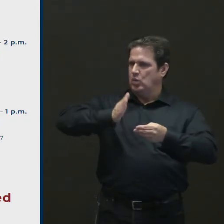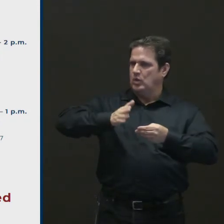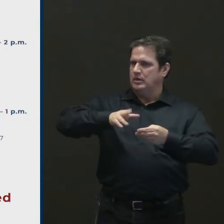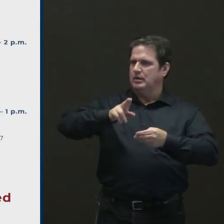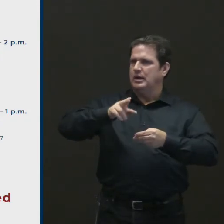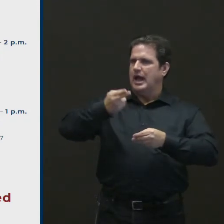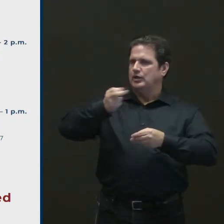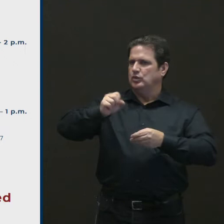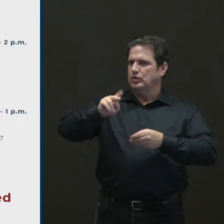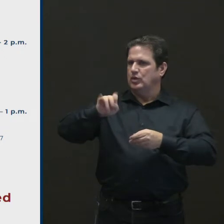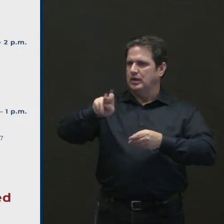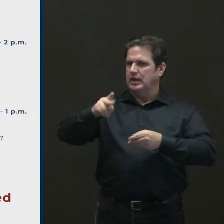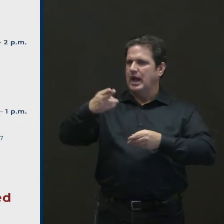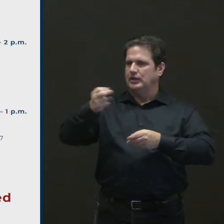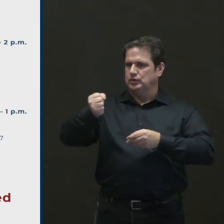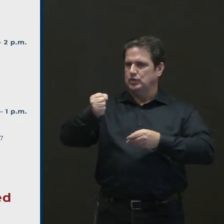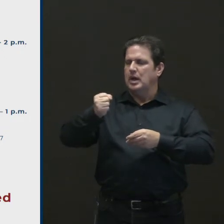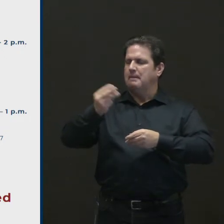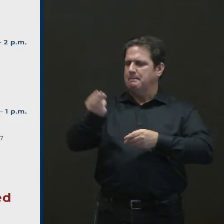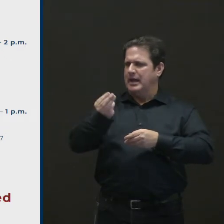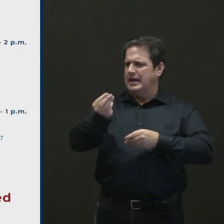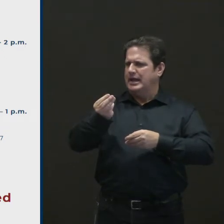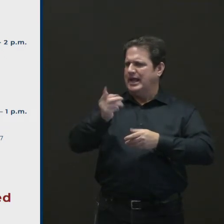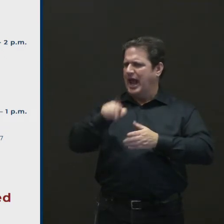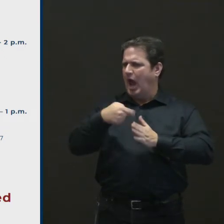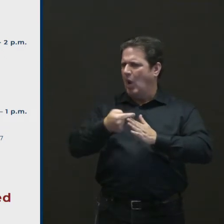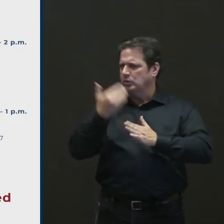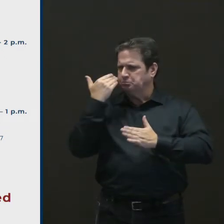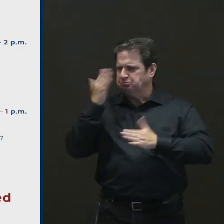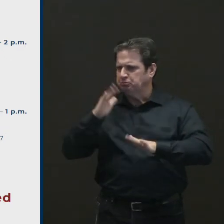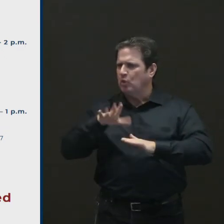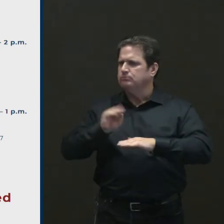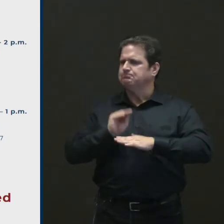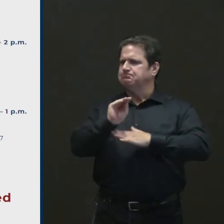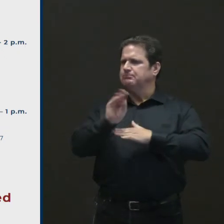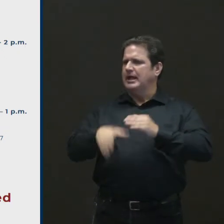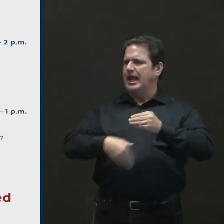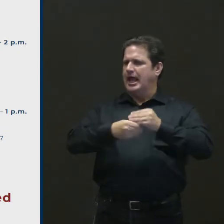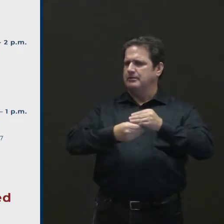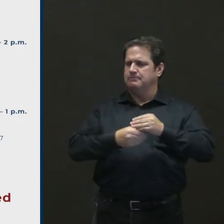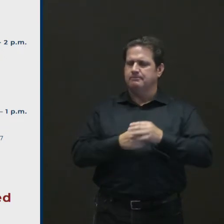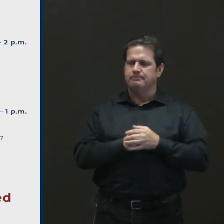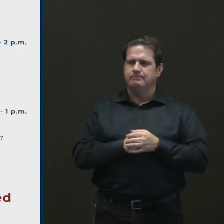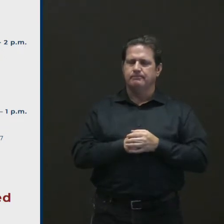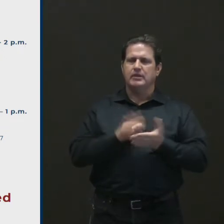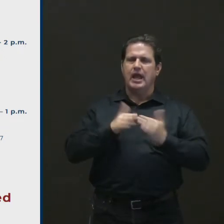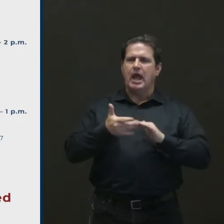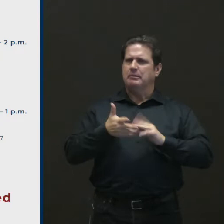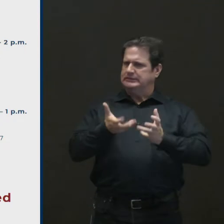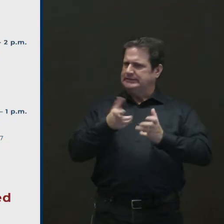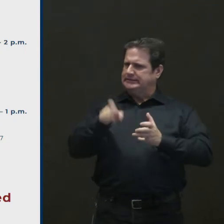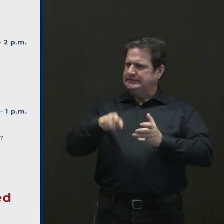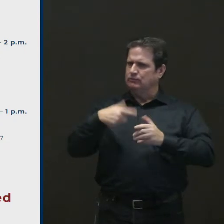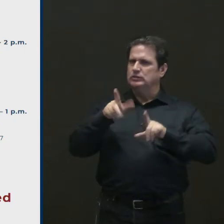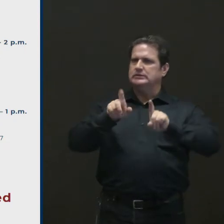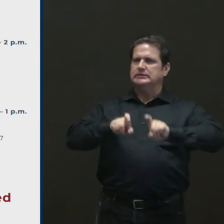Newark High School on Monday. We're still finalizing the hours for that, but we know the community has a demand there for testing with seeing a little